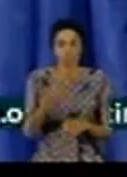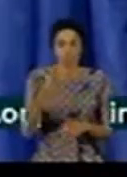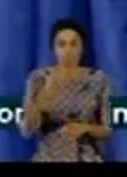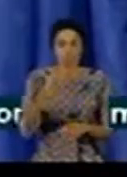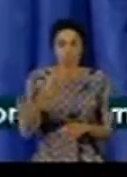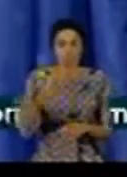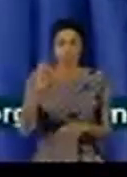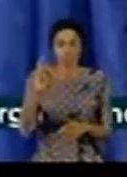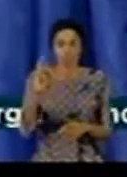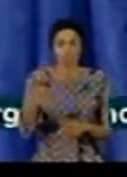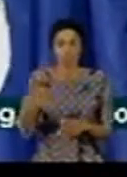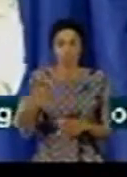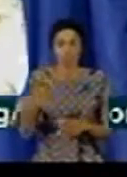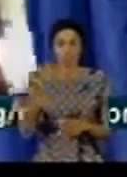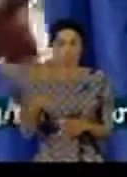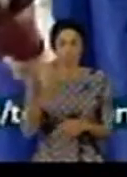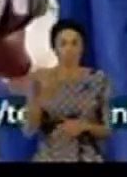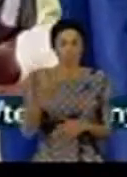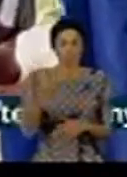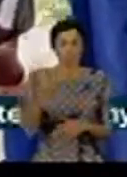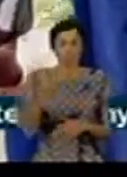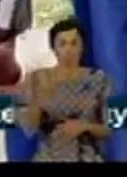Recently, 3 years ago now,